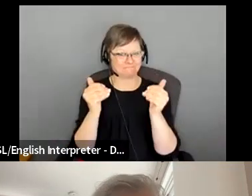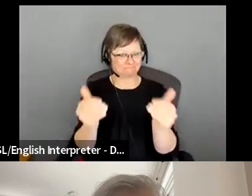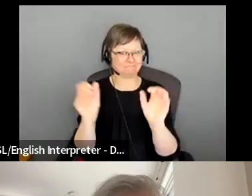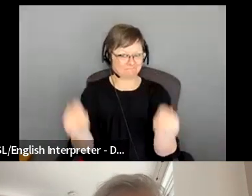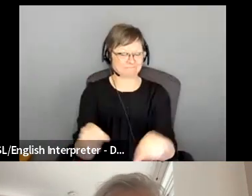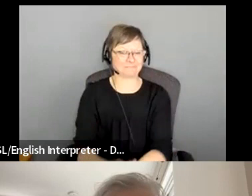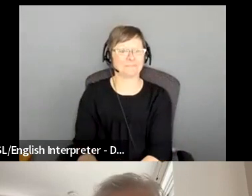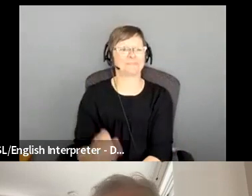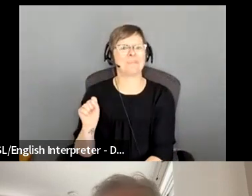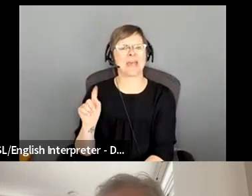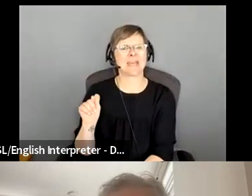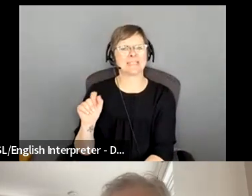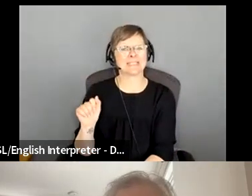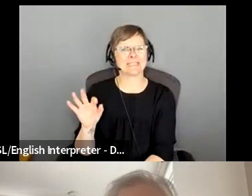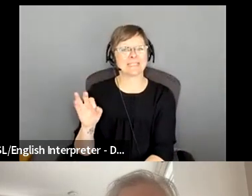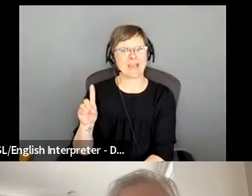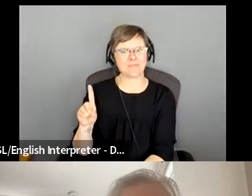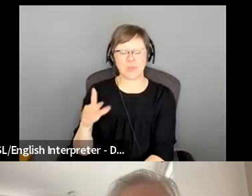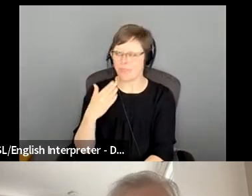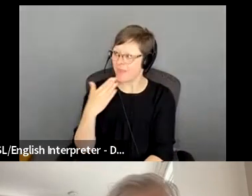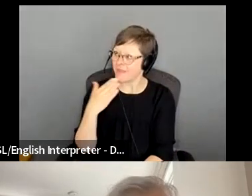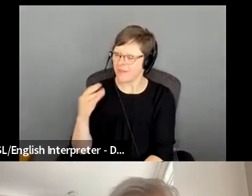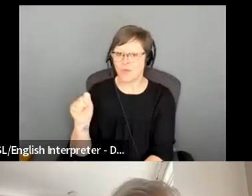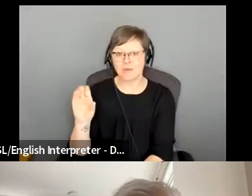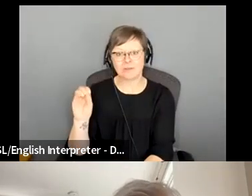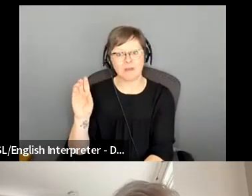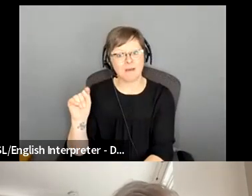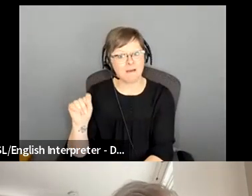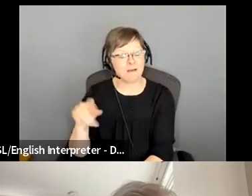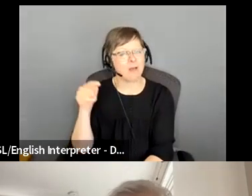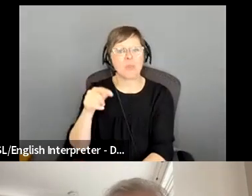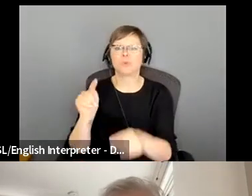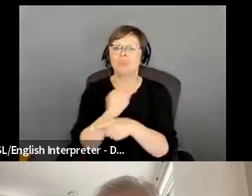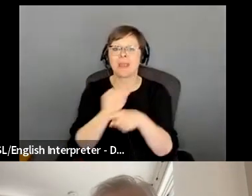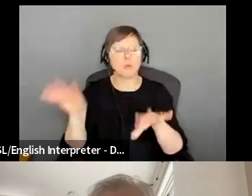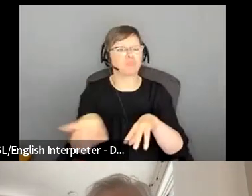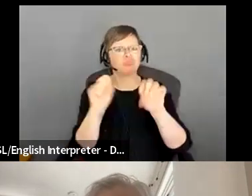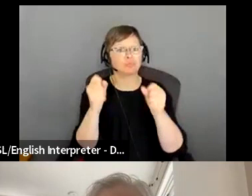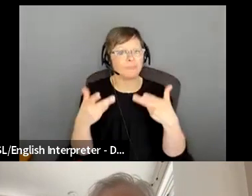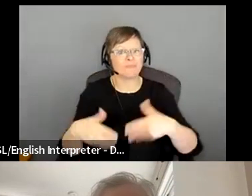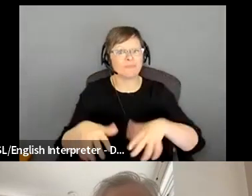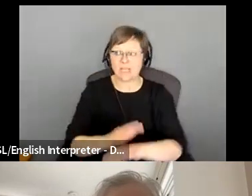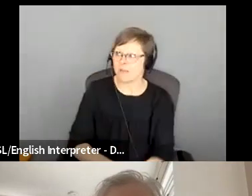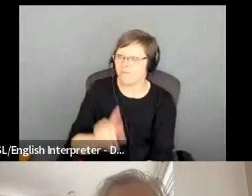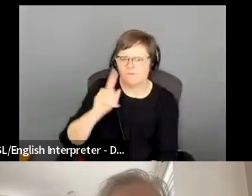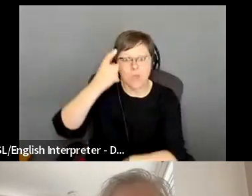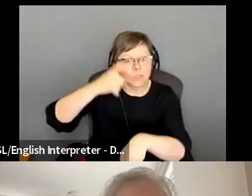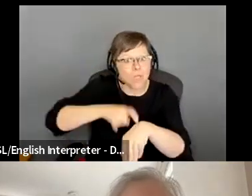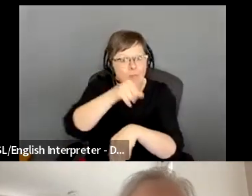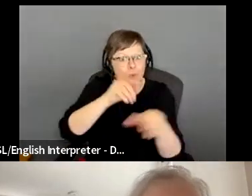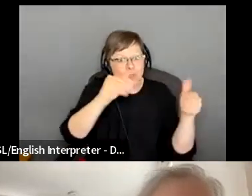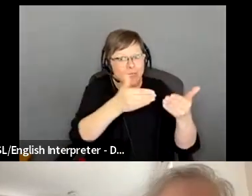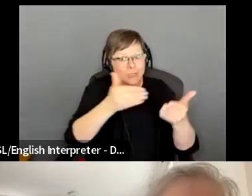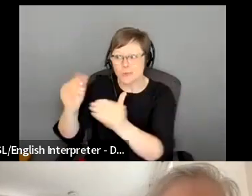Thank you, Scott. Thank you. I think we've done these trainings before, and I think that's the first time we've had you actually introduce us, and